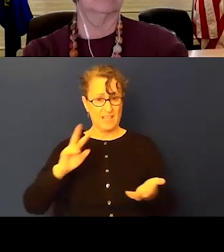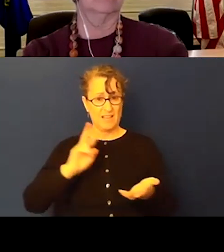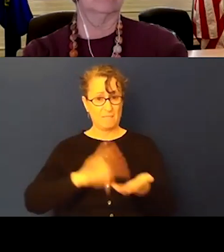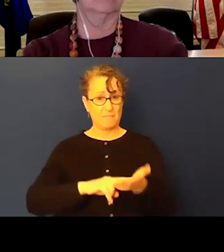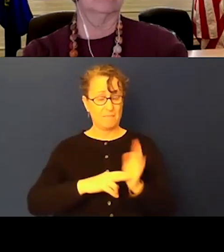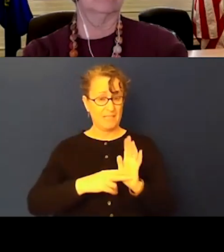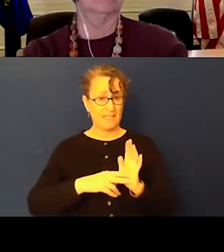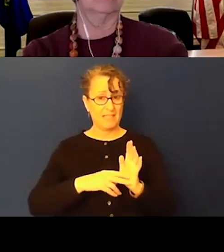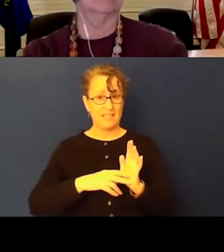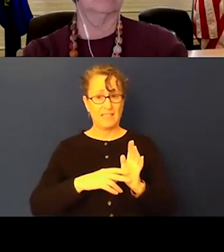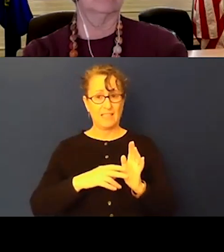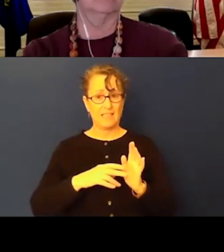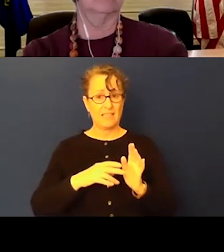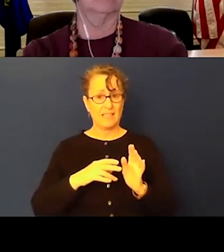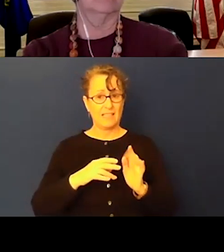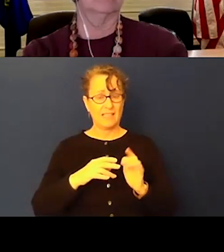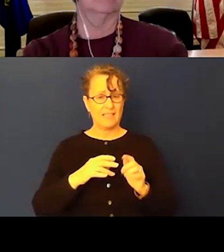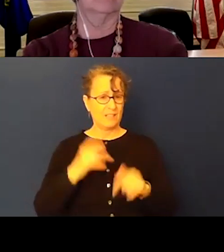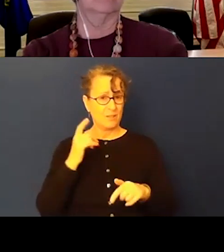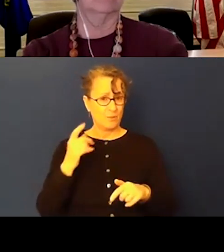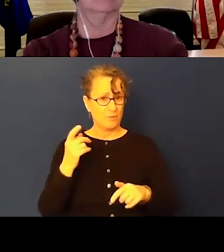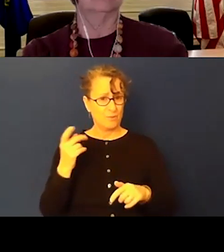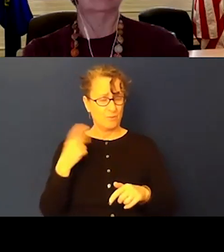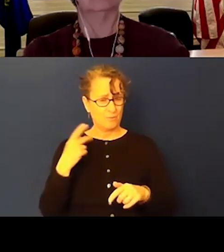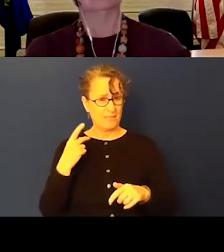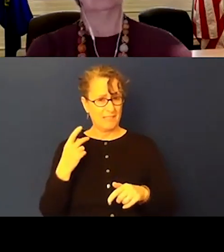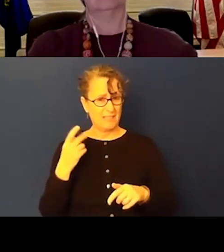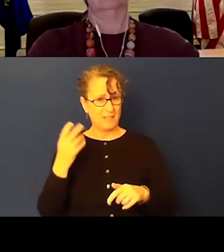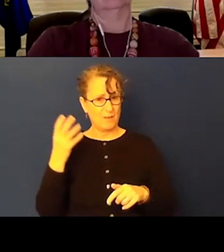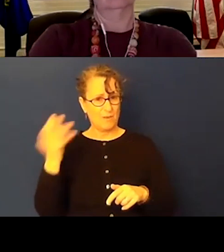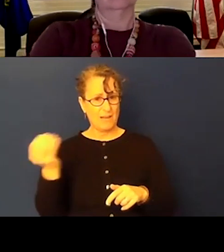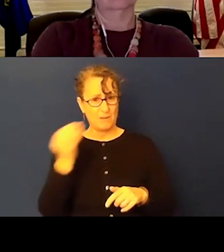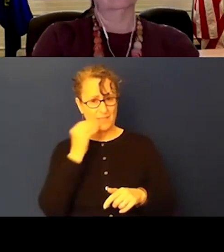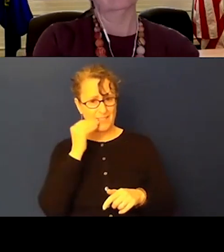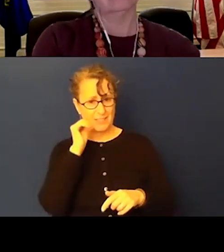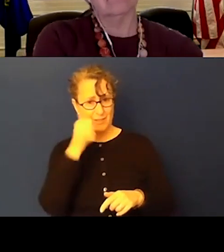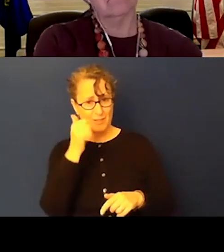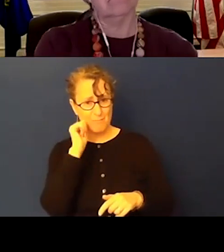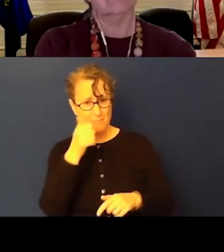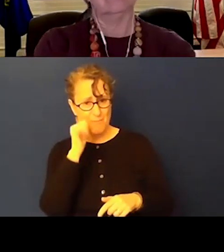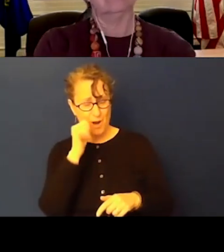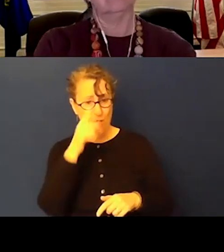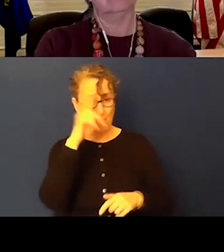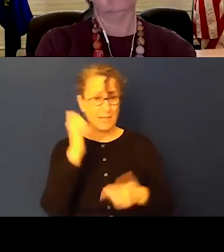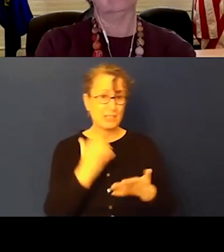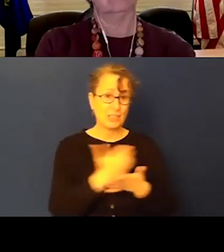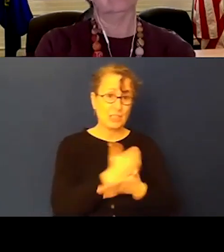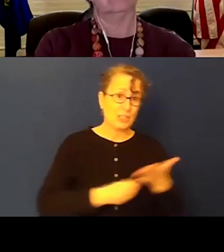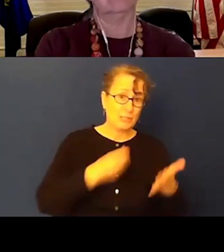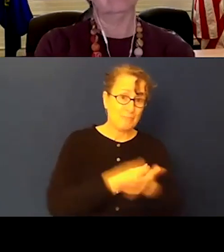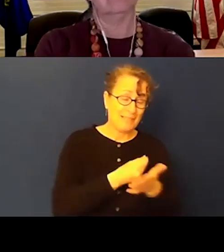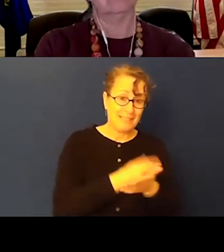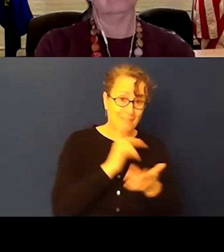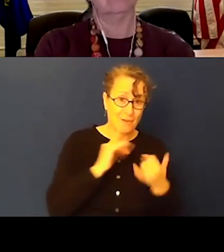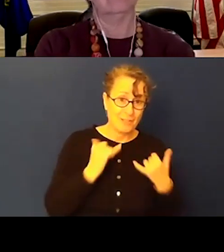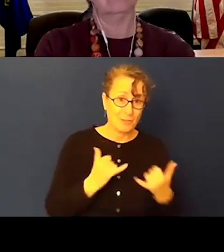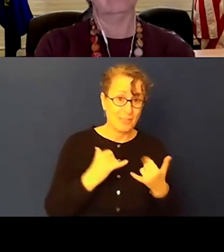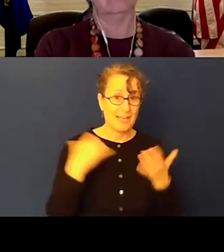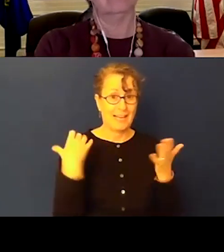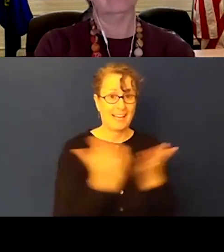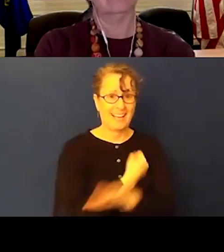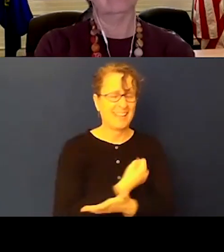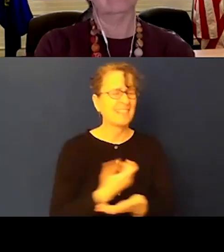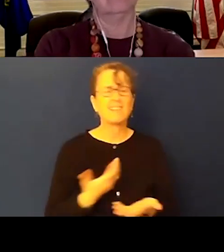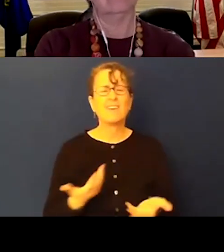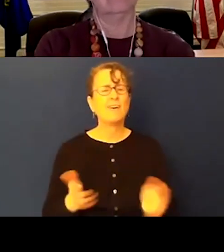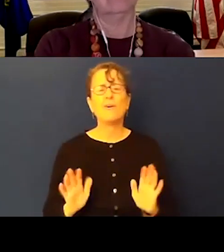eat tomorrow because of that? You know, it's sort of leveling the playing field of all the things we juggle as